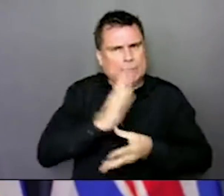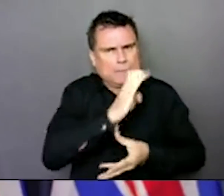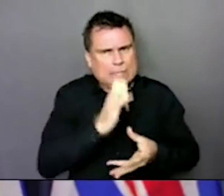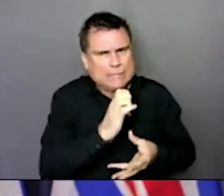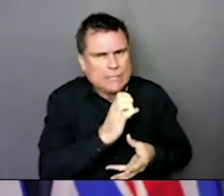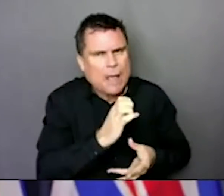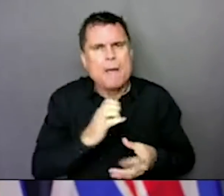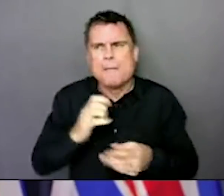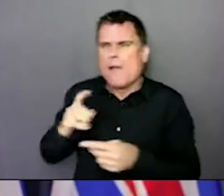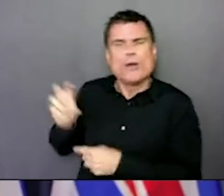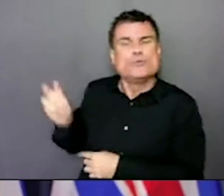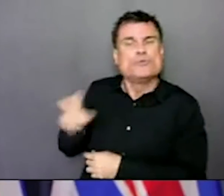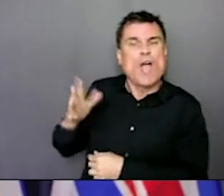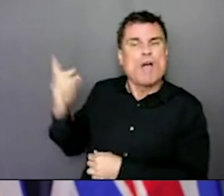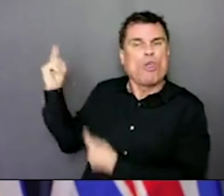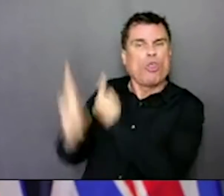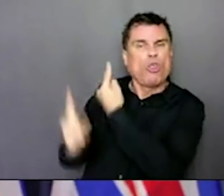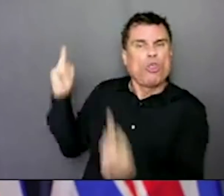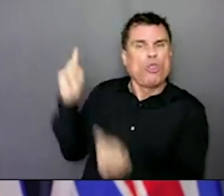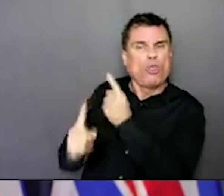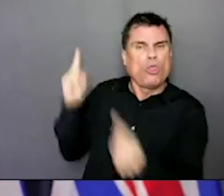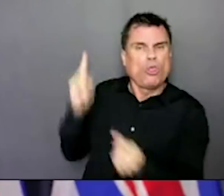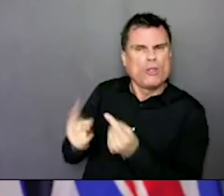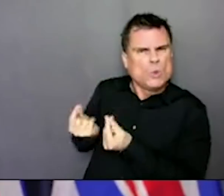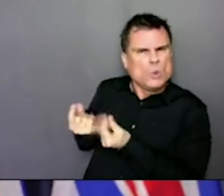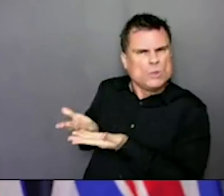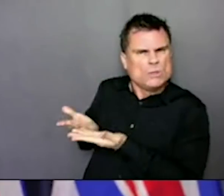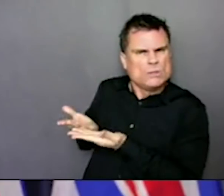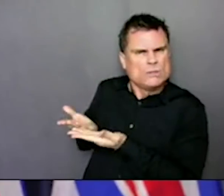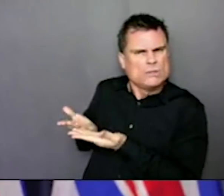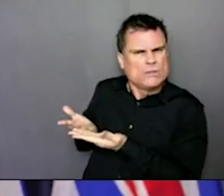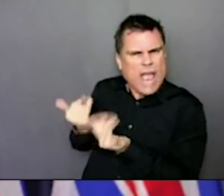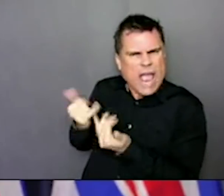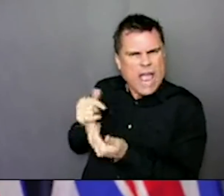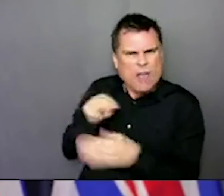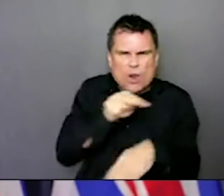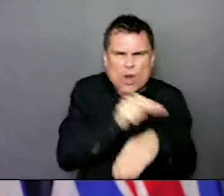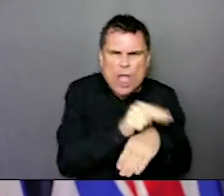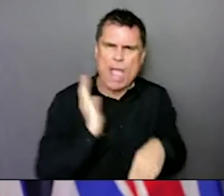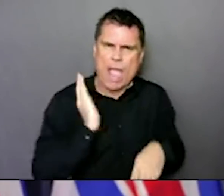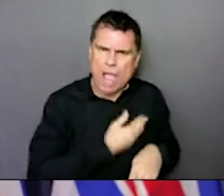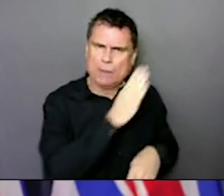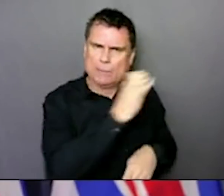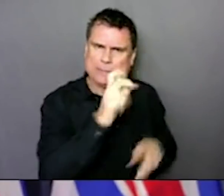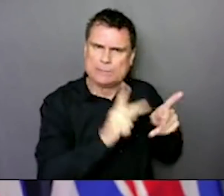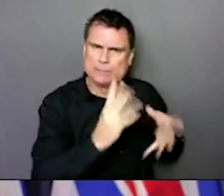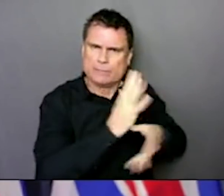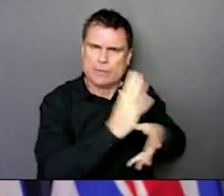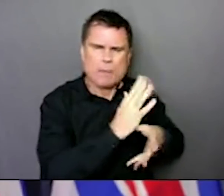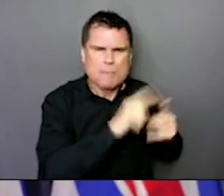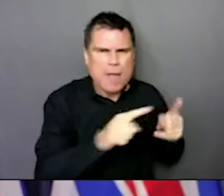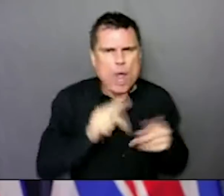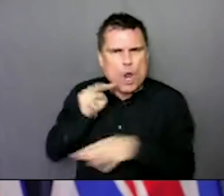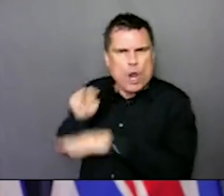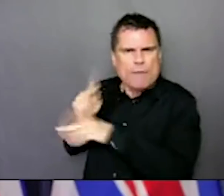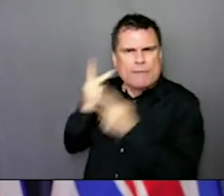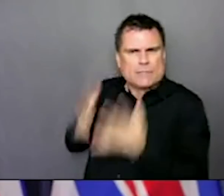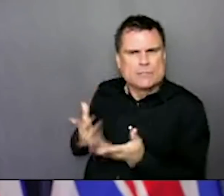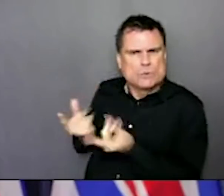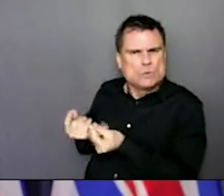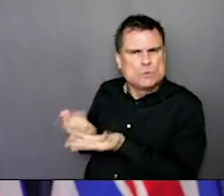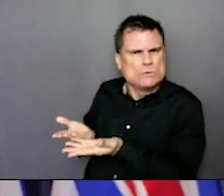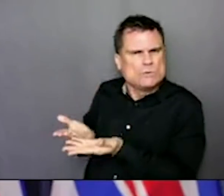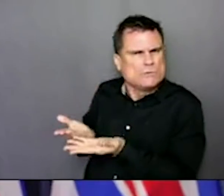weeks ago you spoke about that you were going to have a conversation with other premiers. Just wondering how that went and if there are